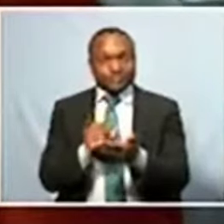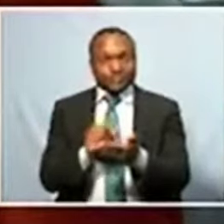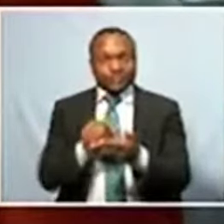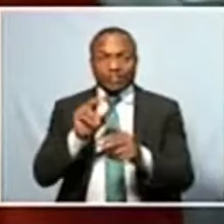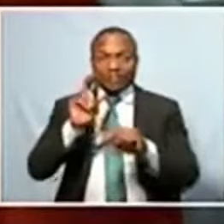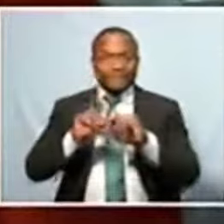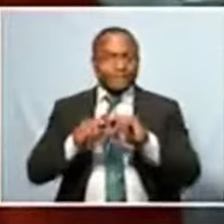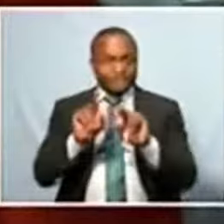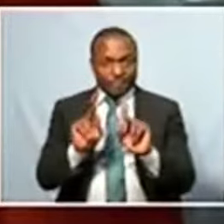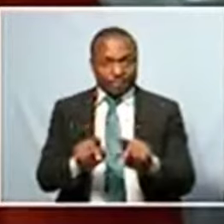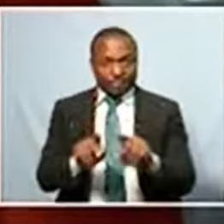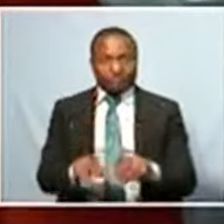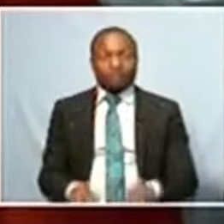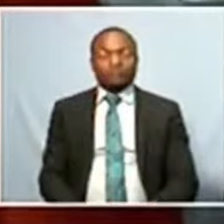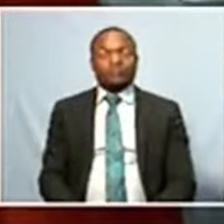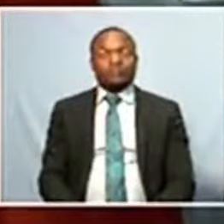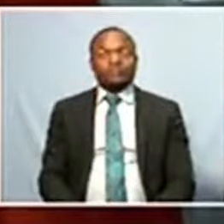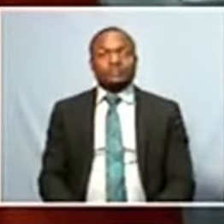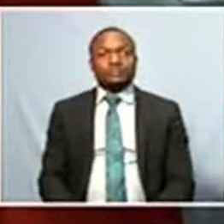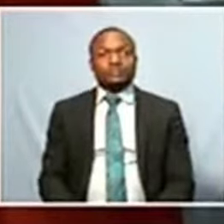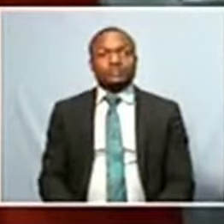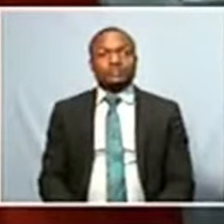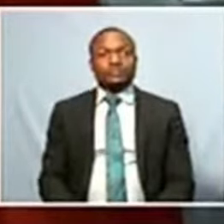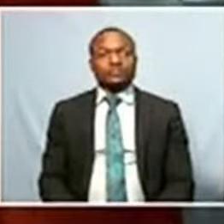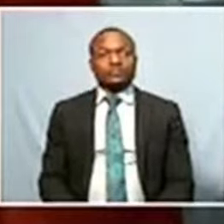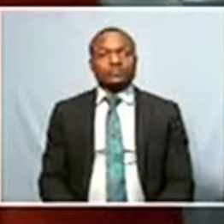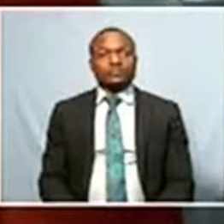Mr. Chairperson,